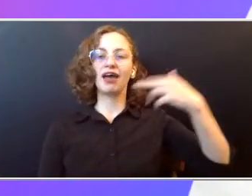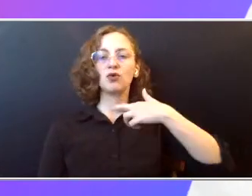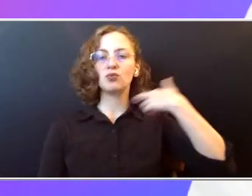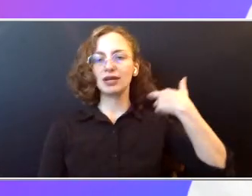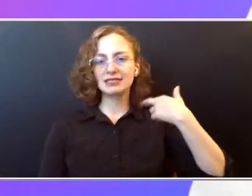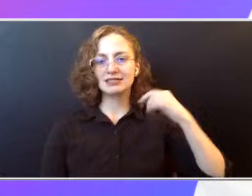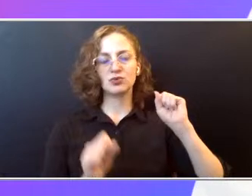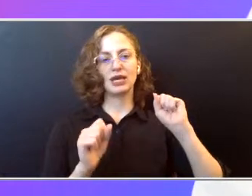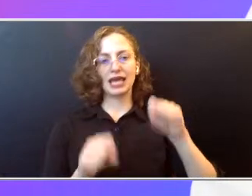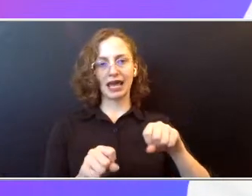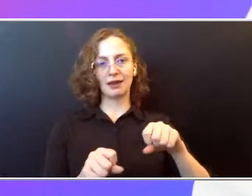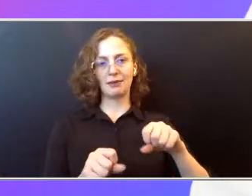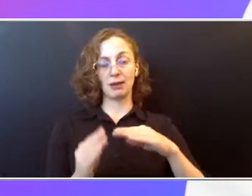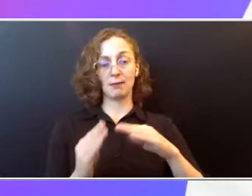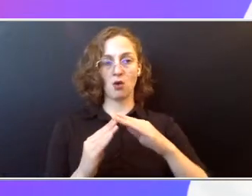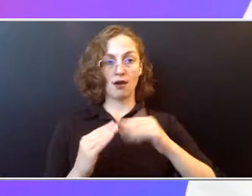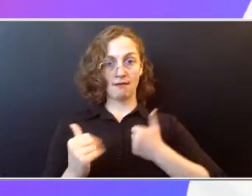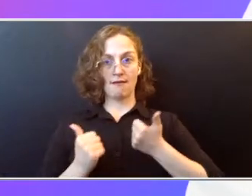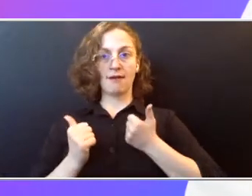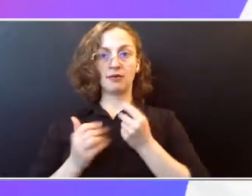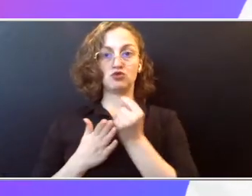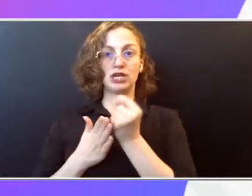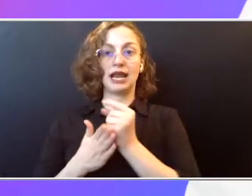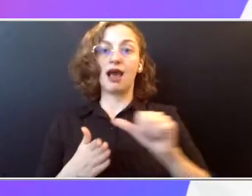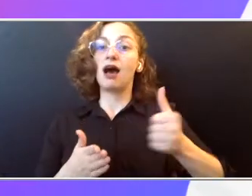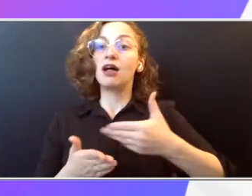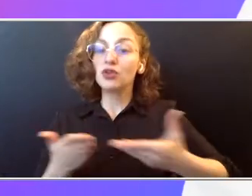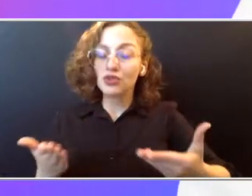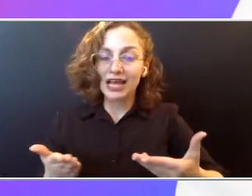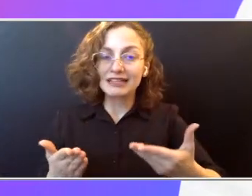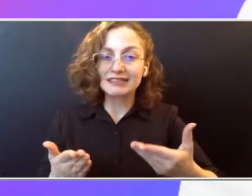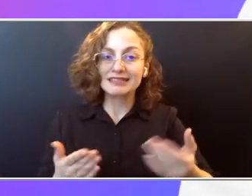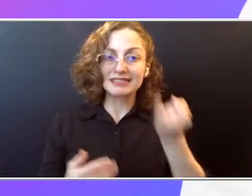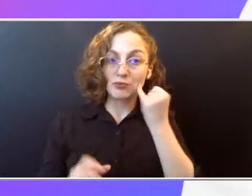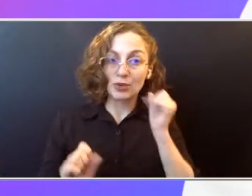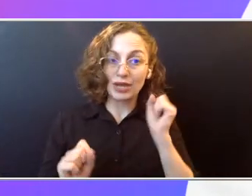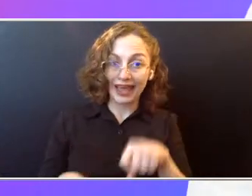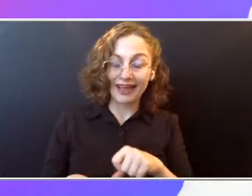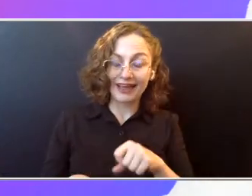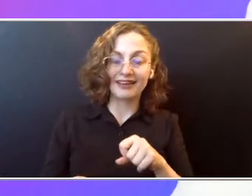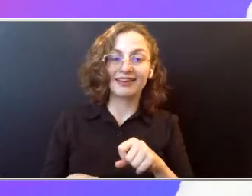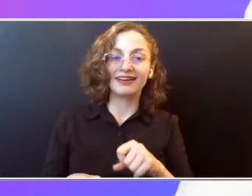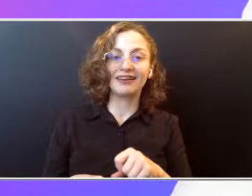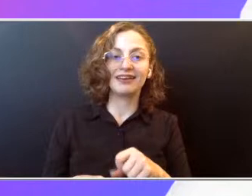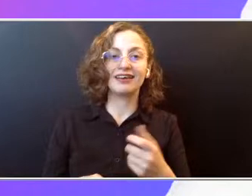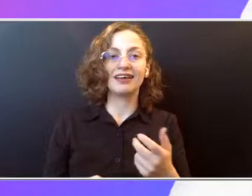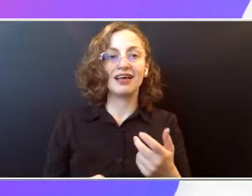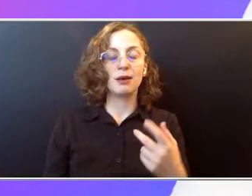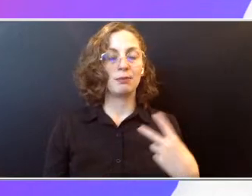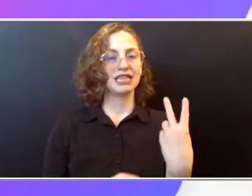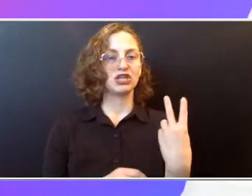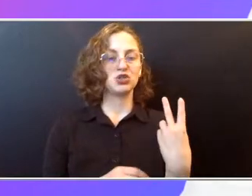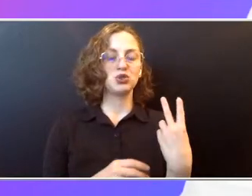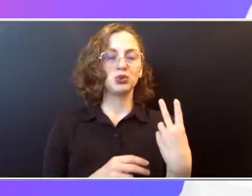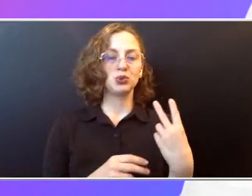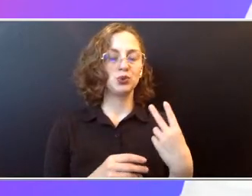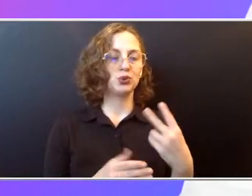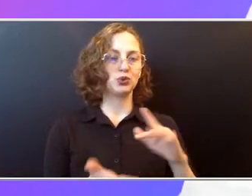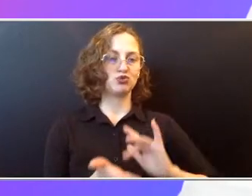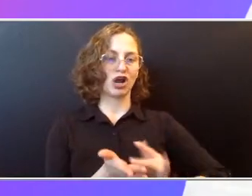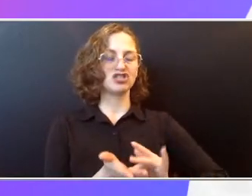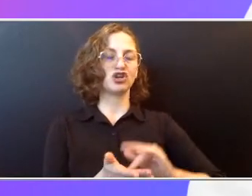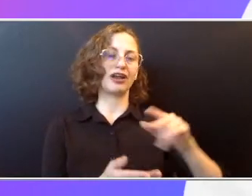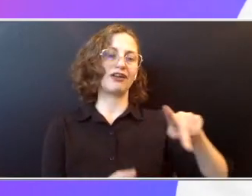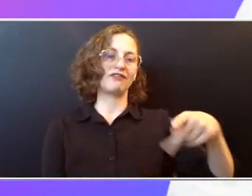other risk factors that are treatable. The good thing, there are 2 drugs. There are more than 2, but there are 2 that are in phase 3 that we're participating here at